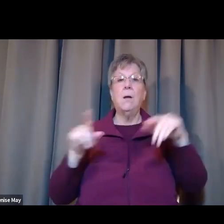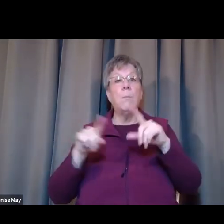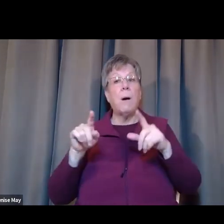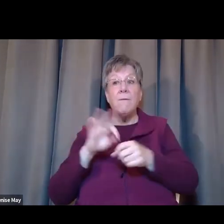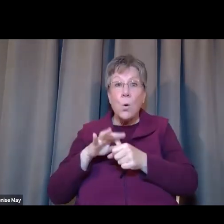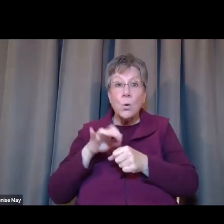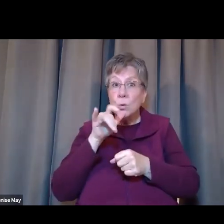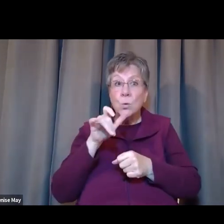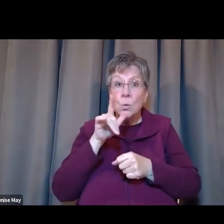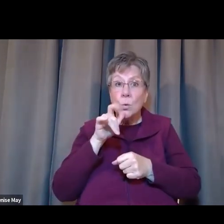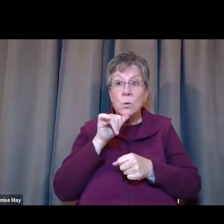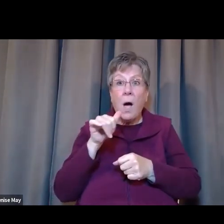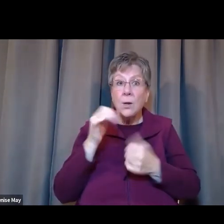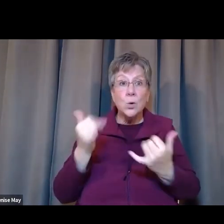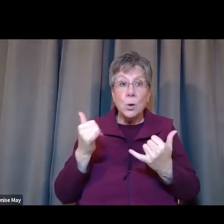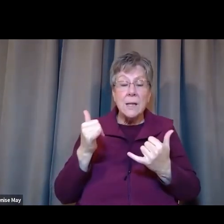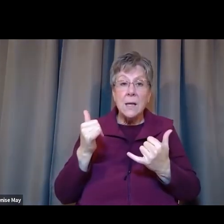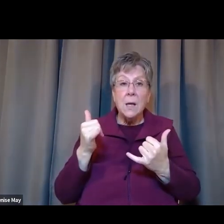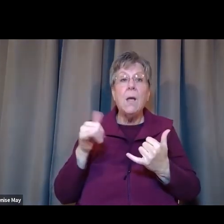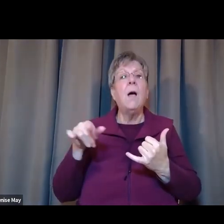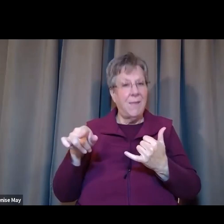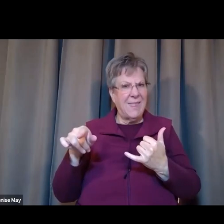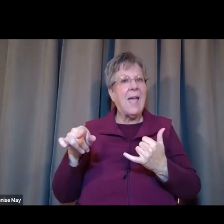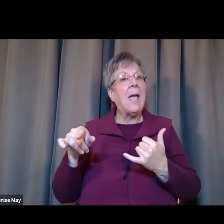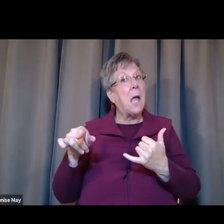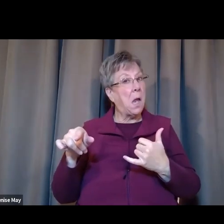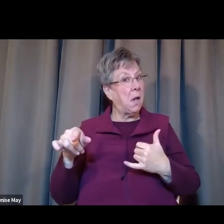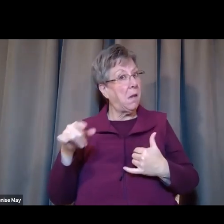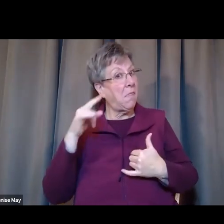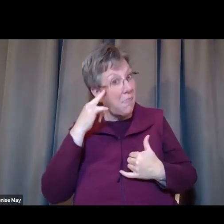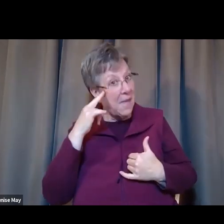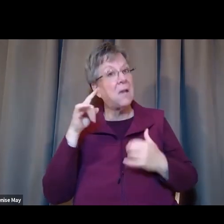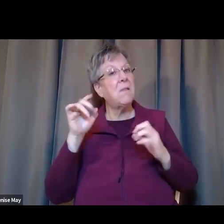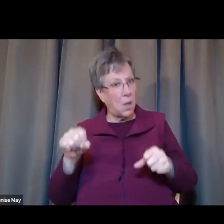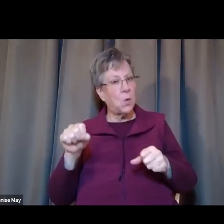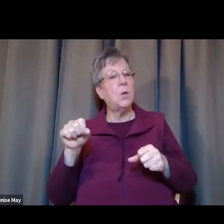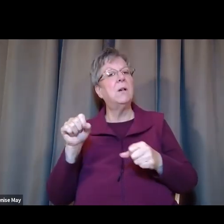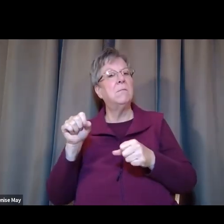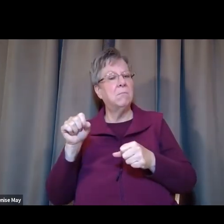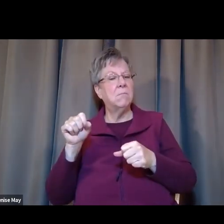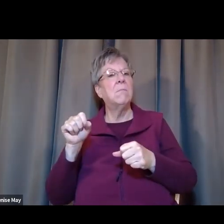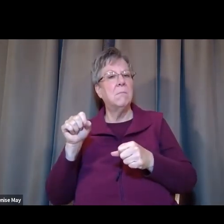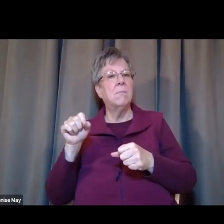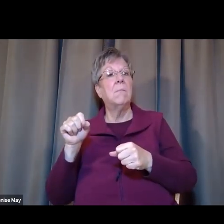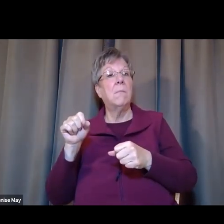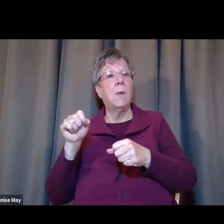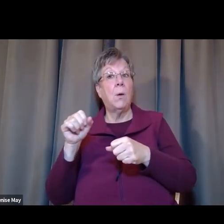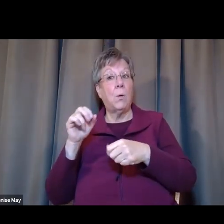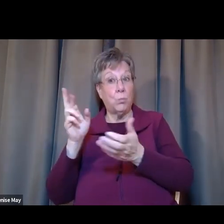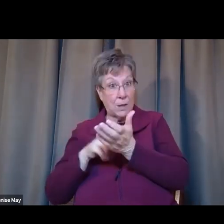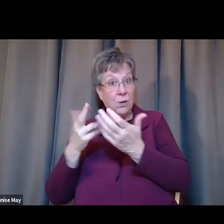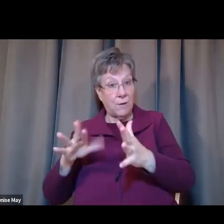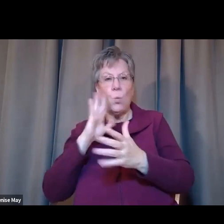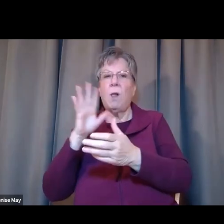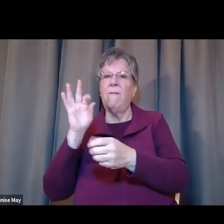the rolls would, if they were registered, tend to lean Democratic. This is something that Democrats clearly believe. It's also something